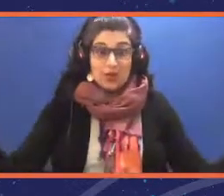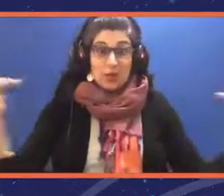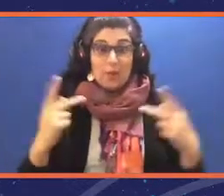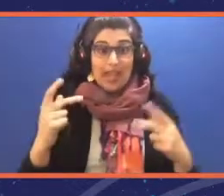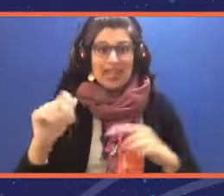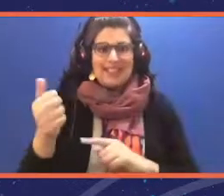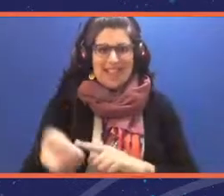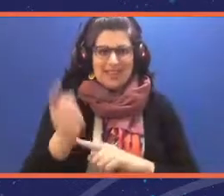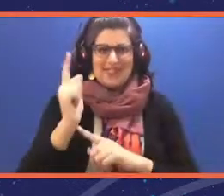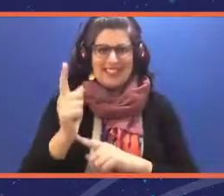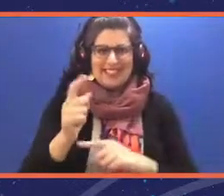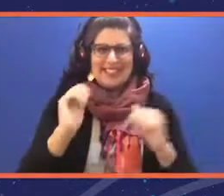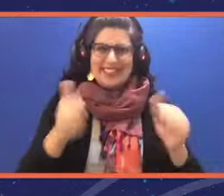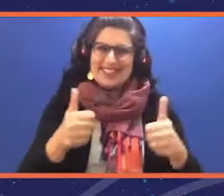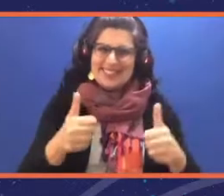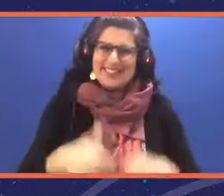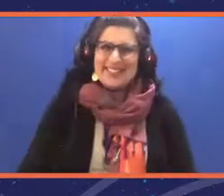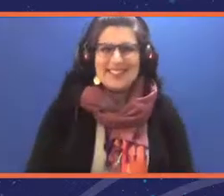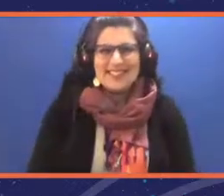minutes.